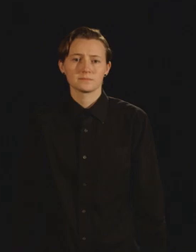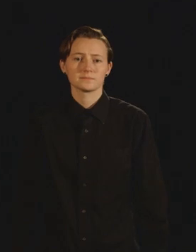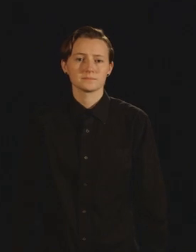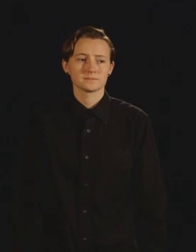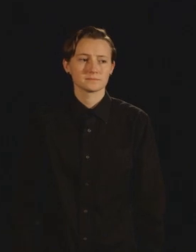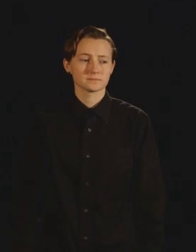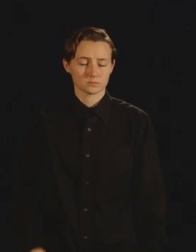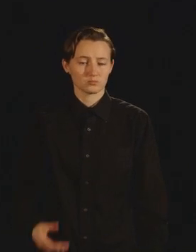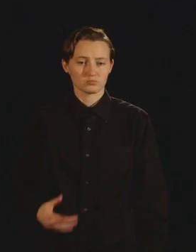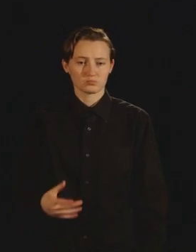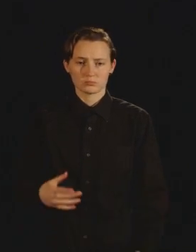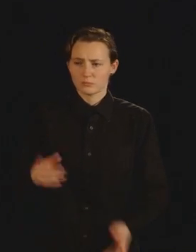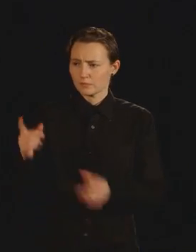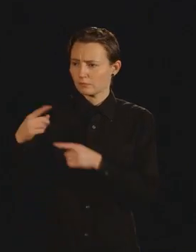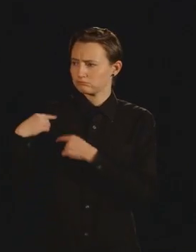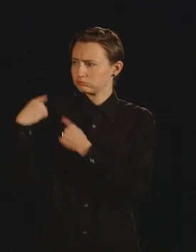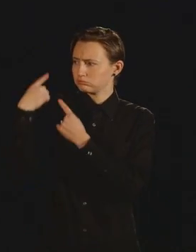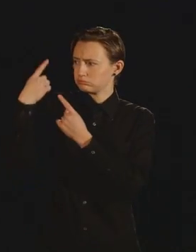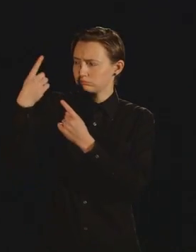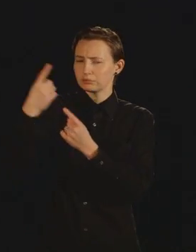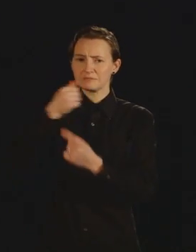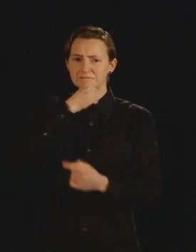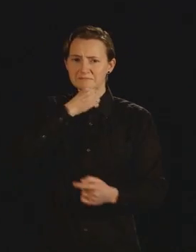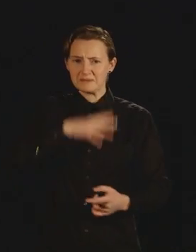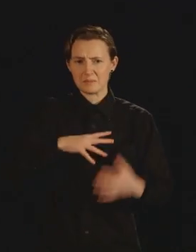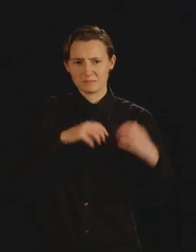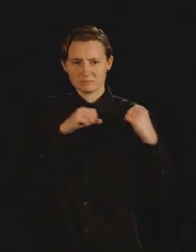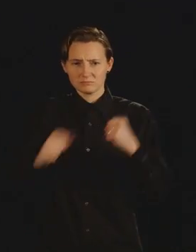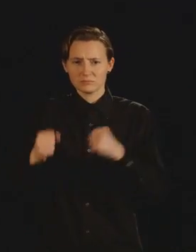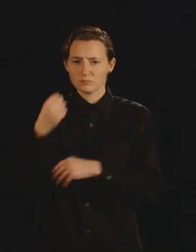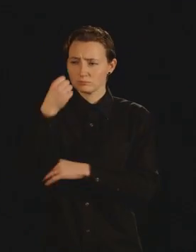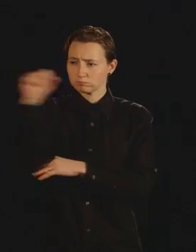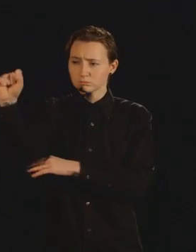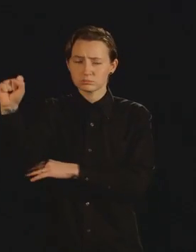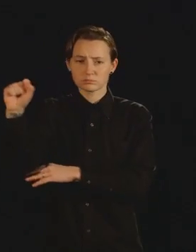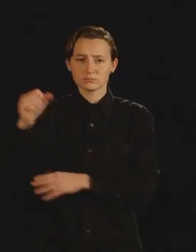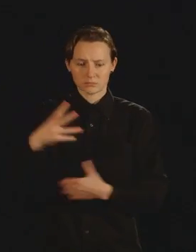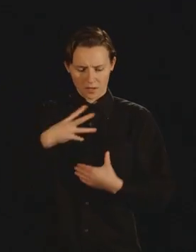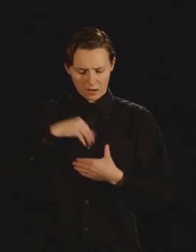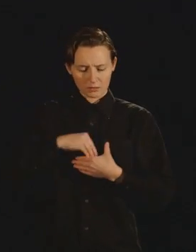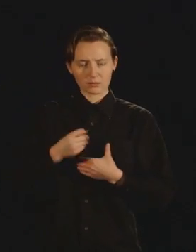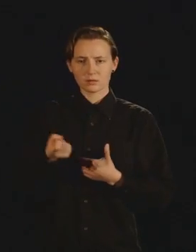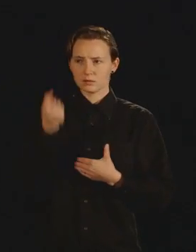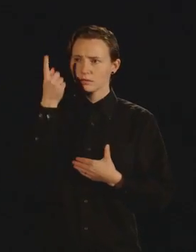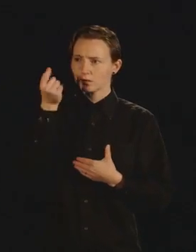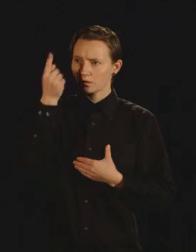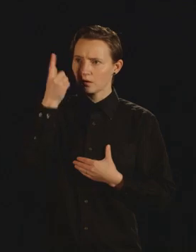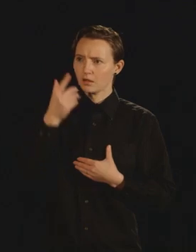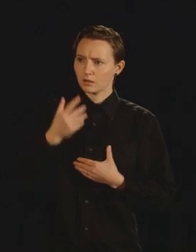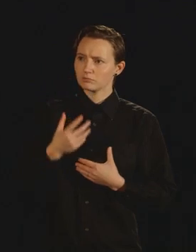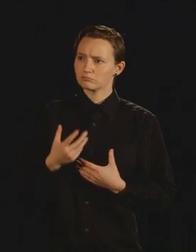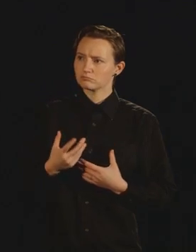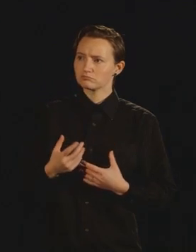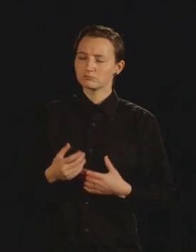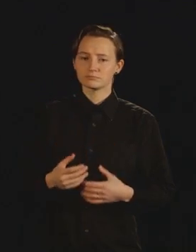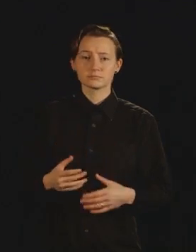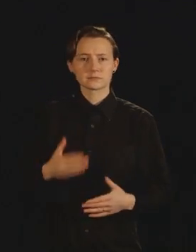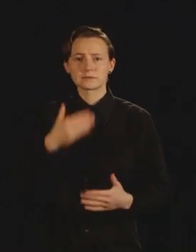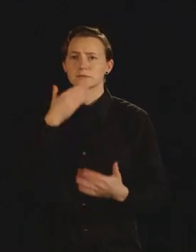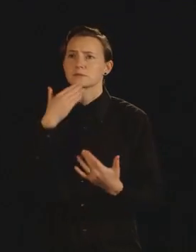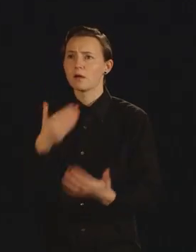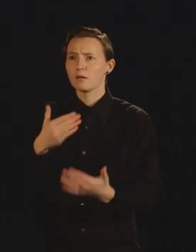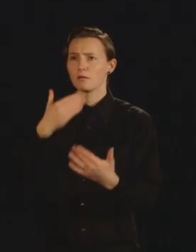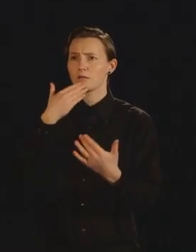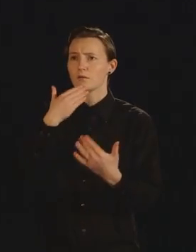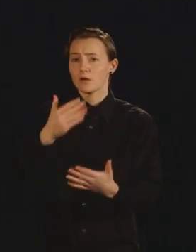Largely as a result of the feminist movement, I have a pretty firm grasp on what it means to be a woman and on my own femininity. And I